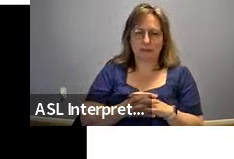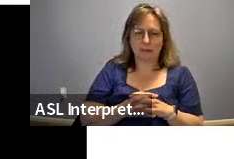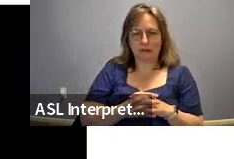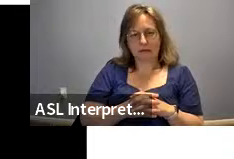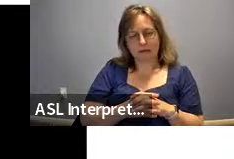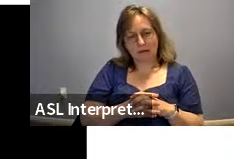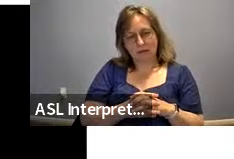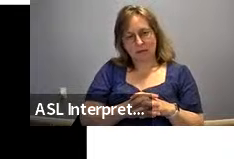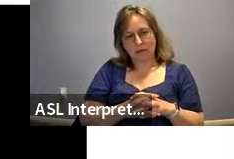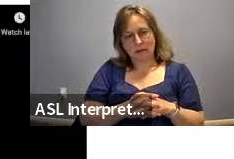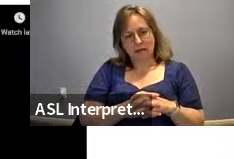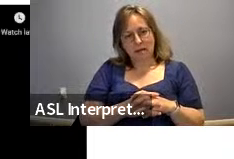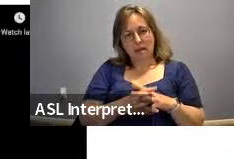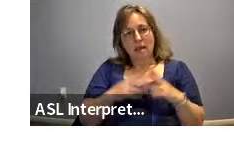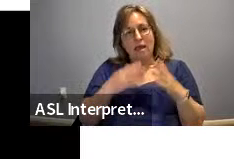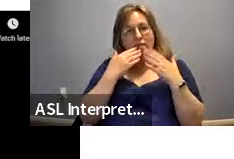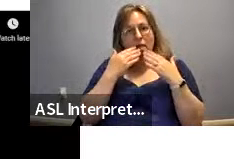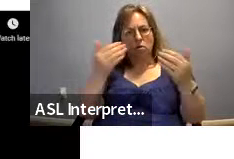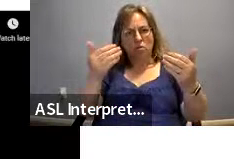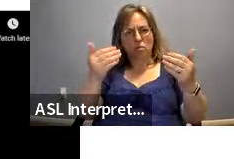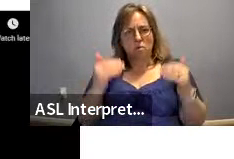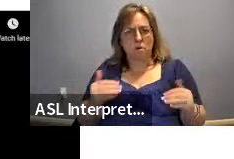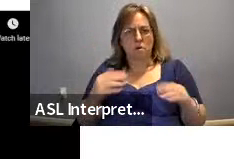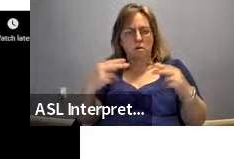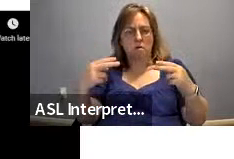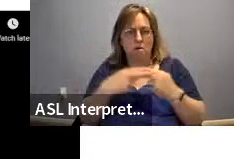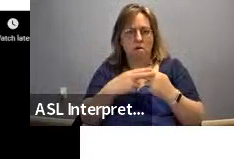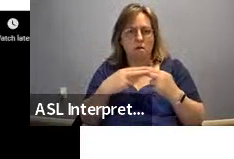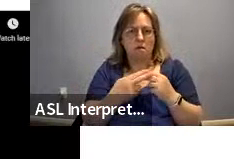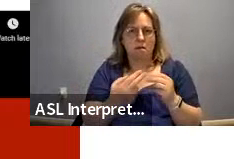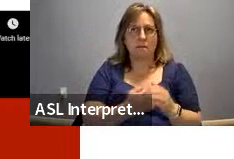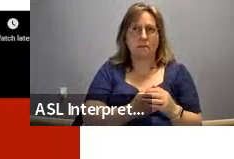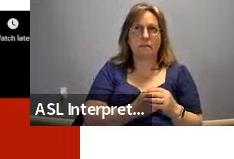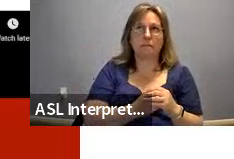Thank you very much. We can advance to the next slide.